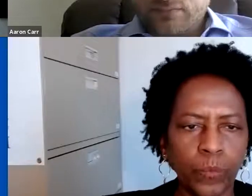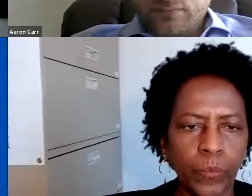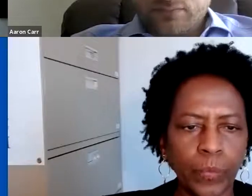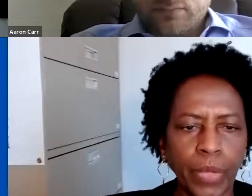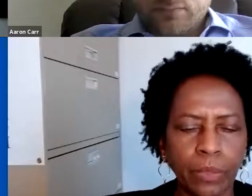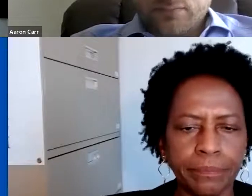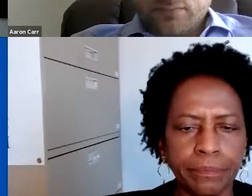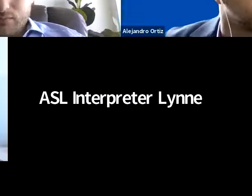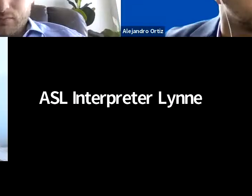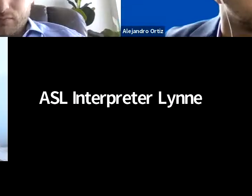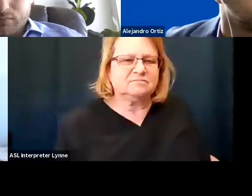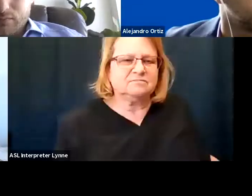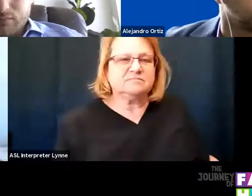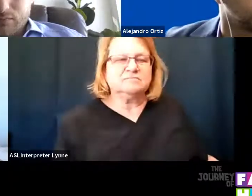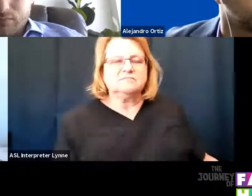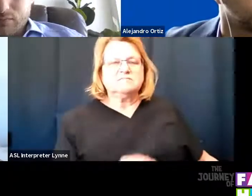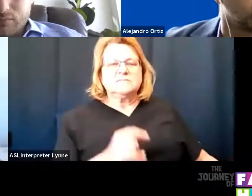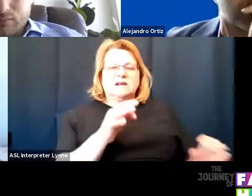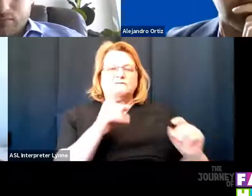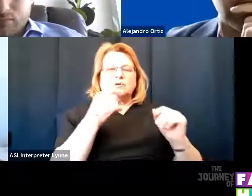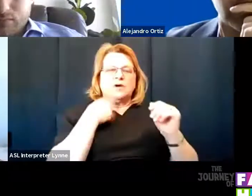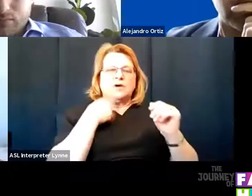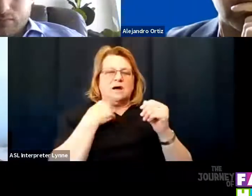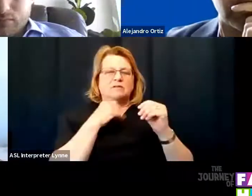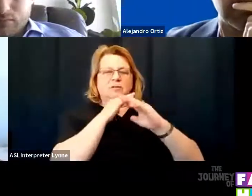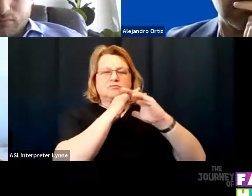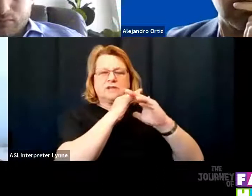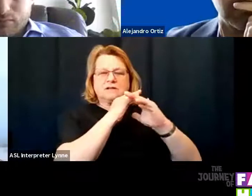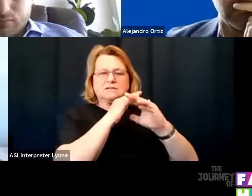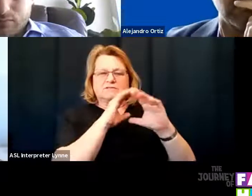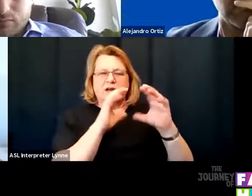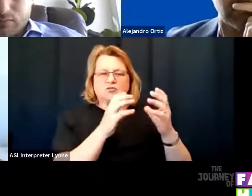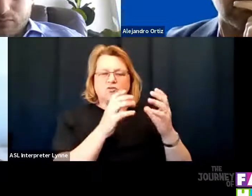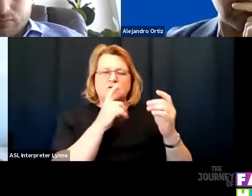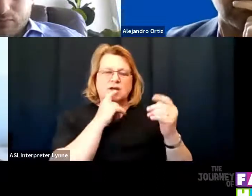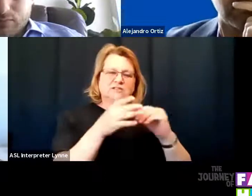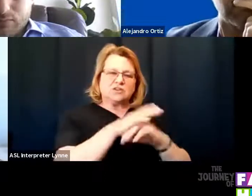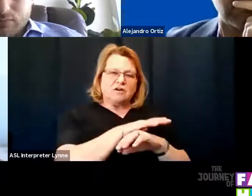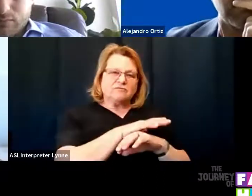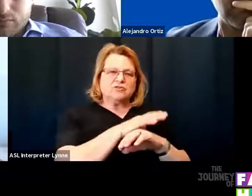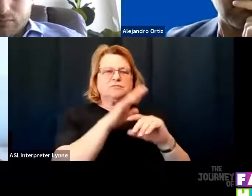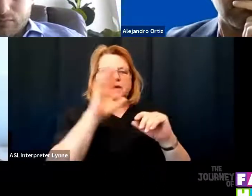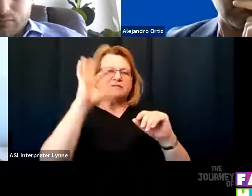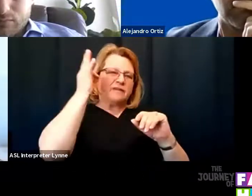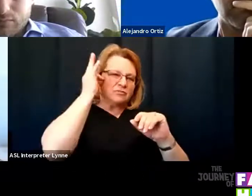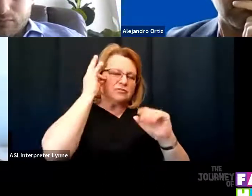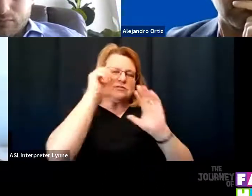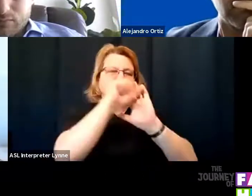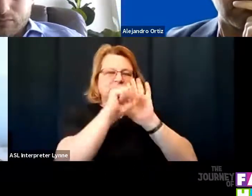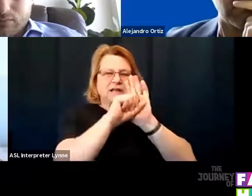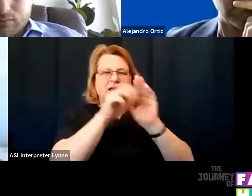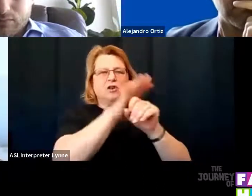you have, you know, a protected categories, it's probably covered under either federal or state or local law. And so please make